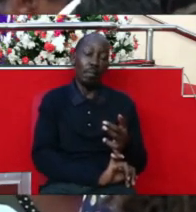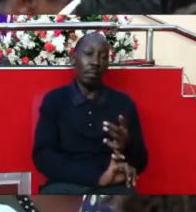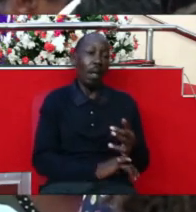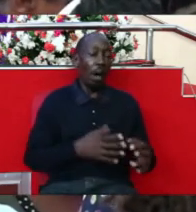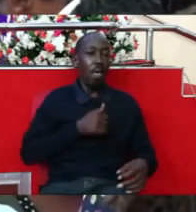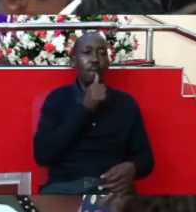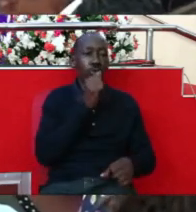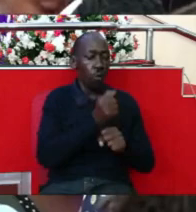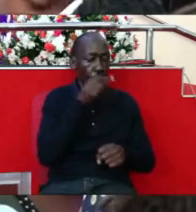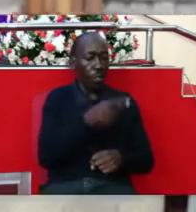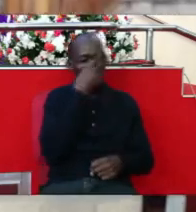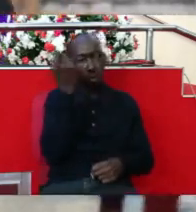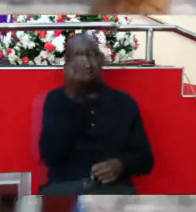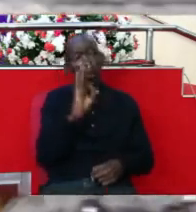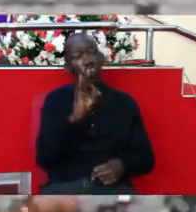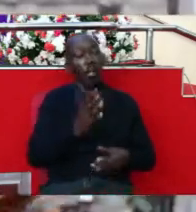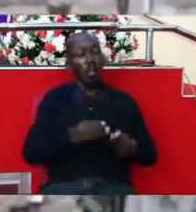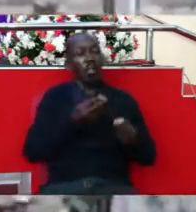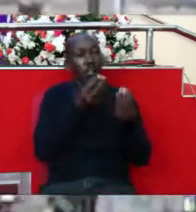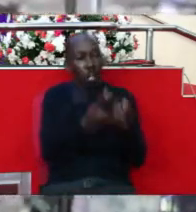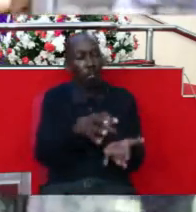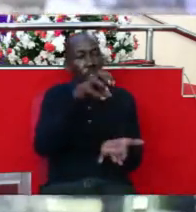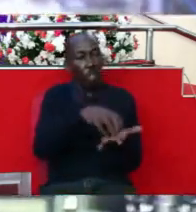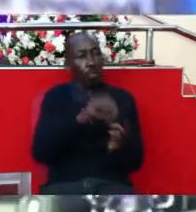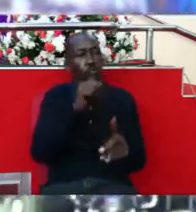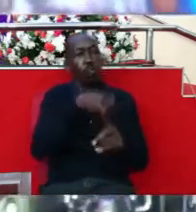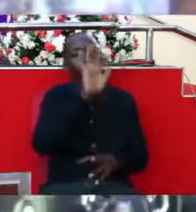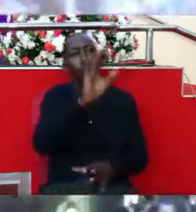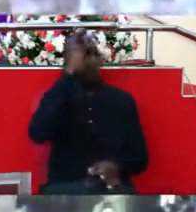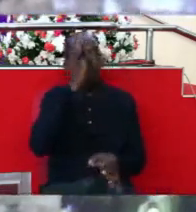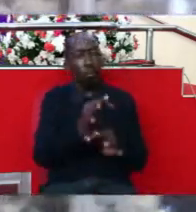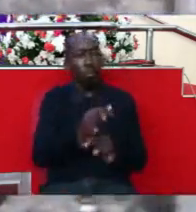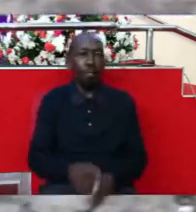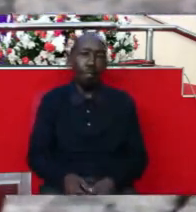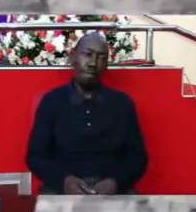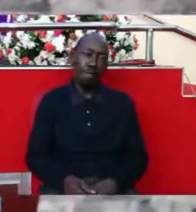I am doing this because give substance to your faith.